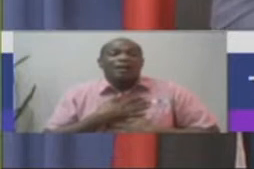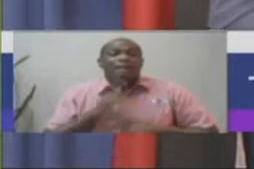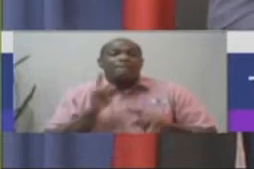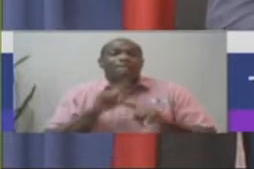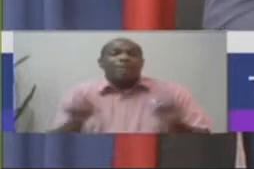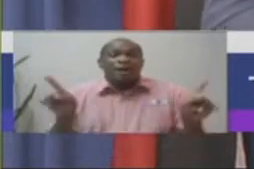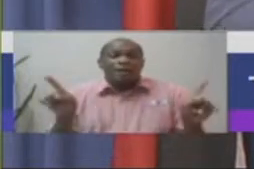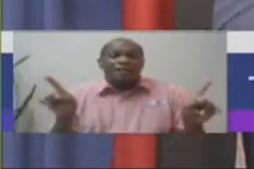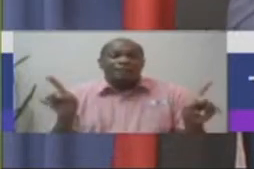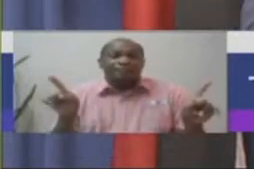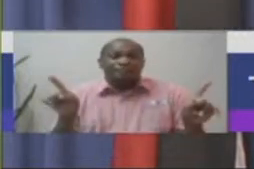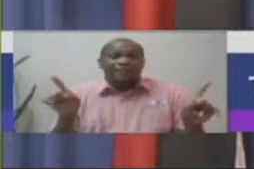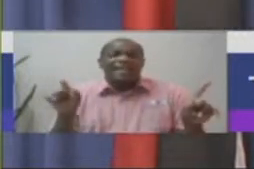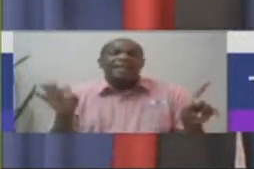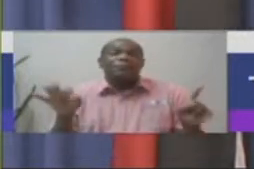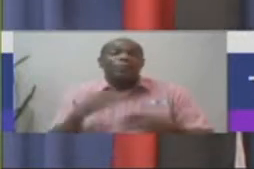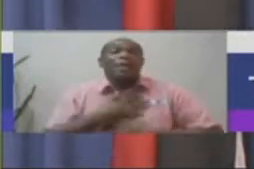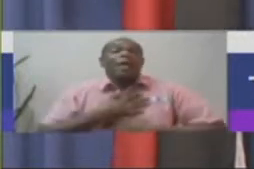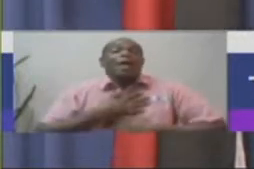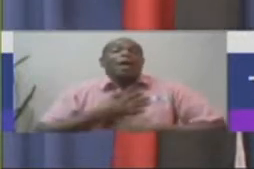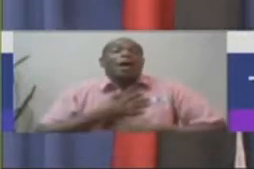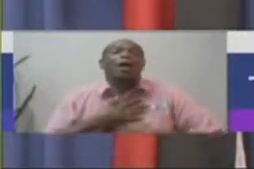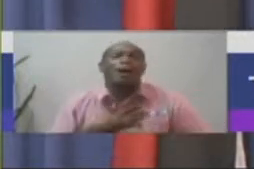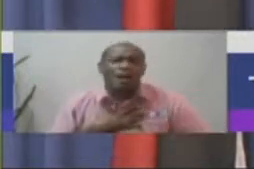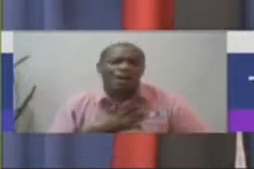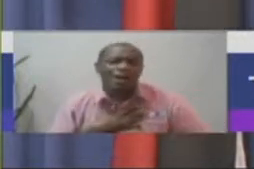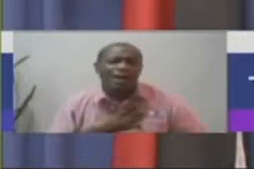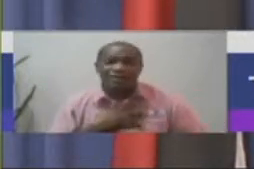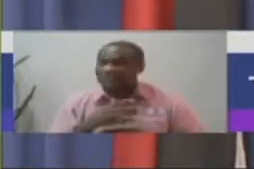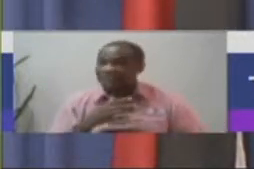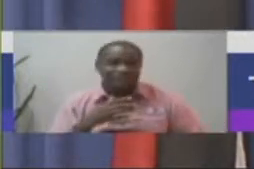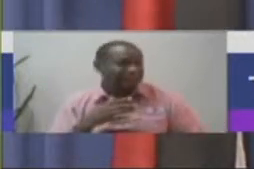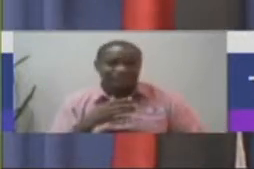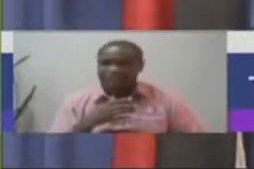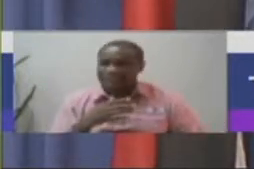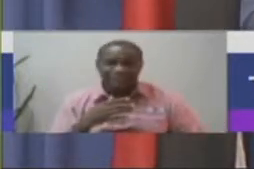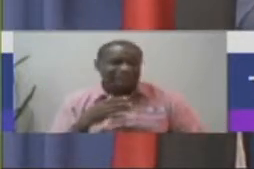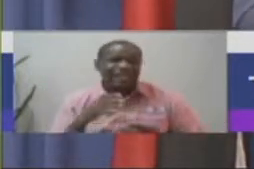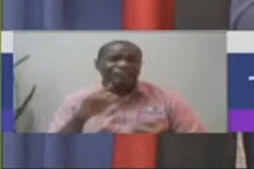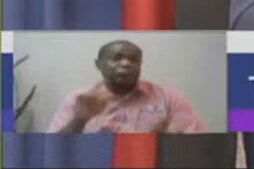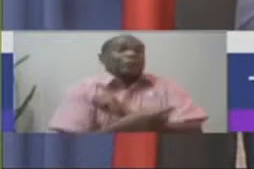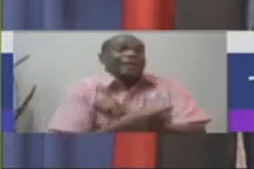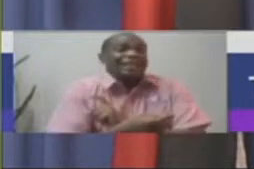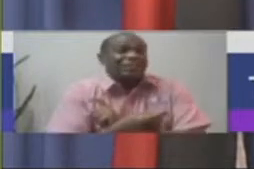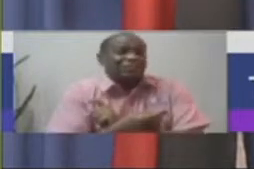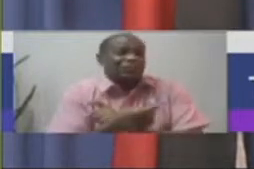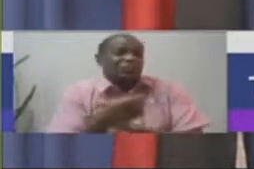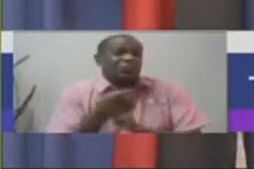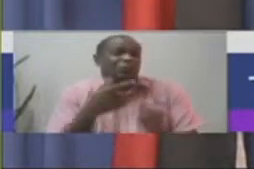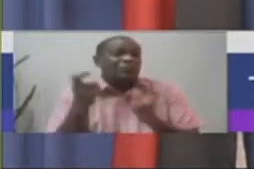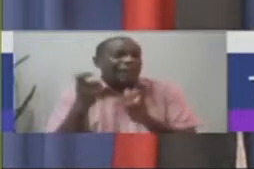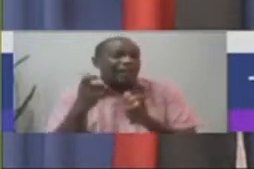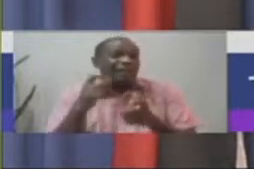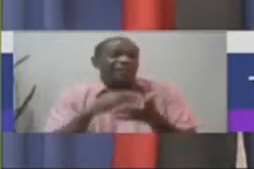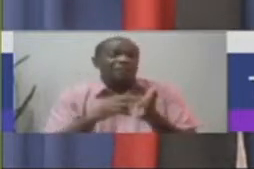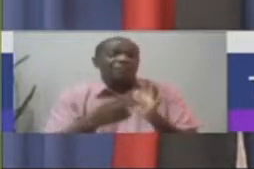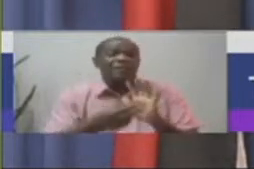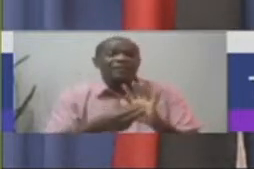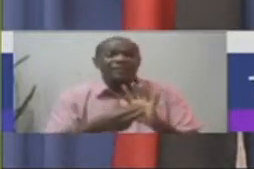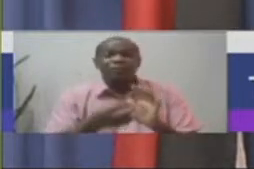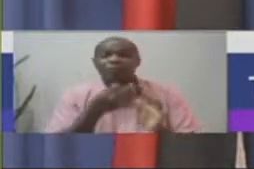gamble is that we could reverse. It is very reversible to have us go back to a